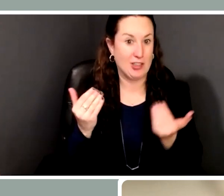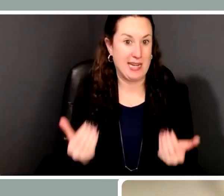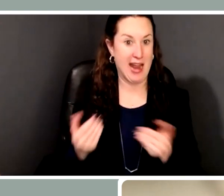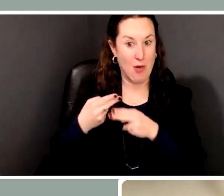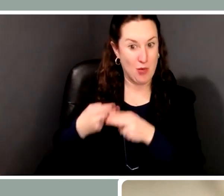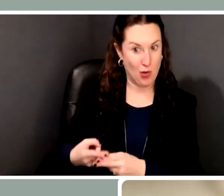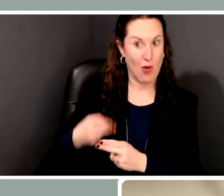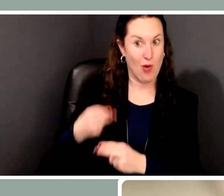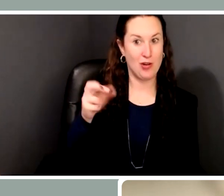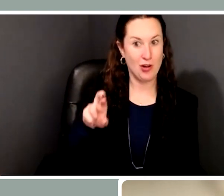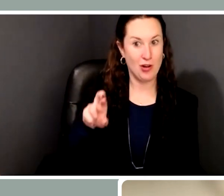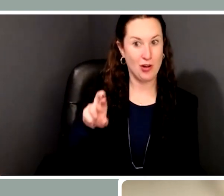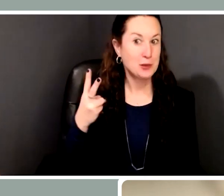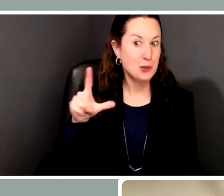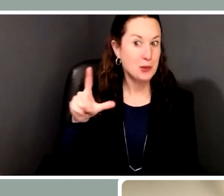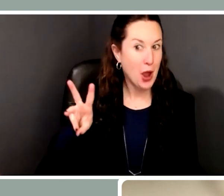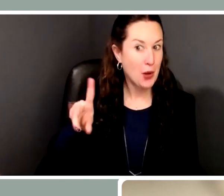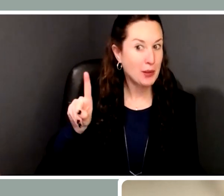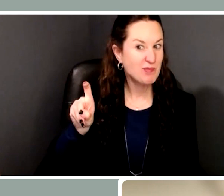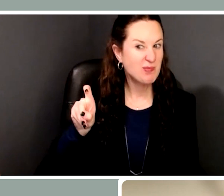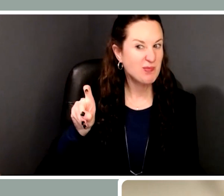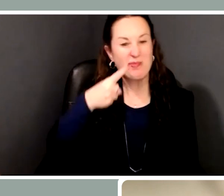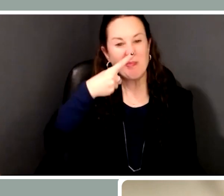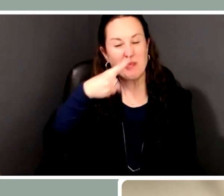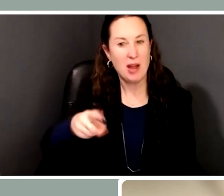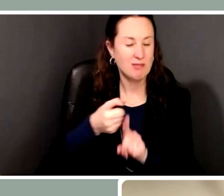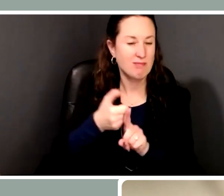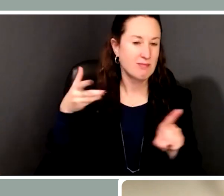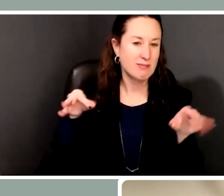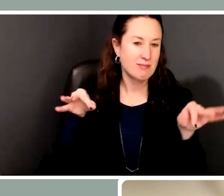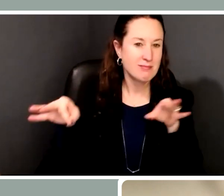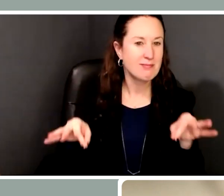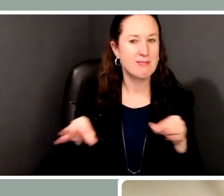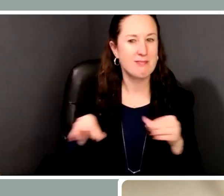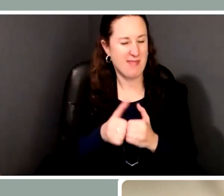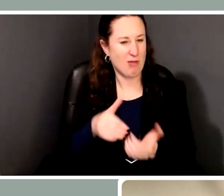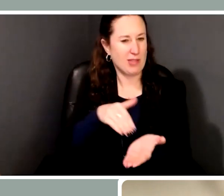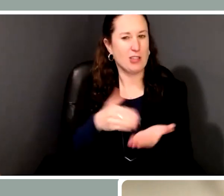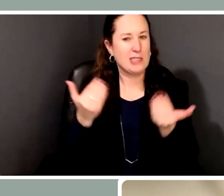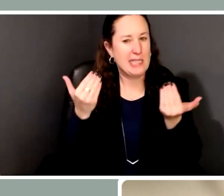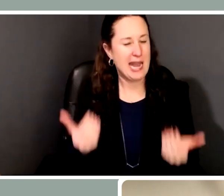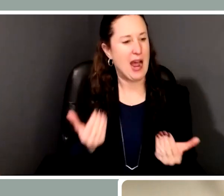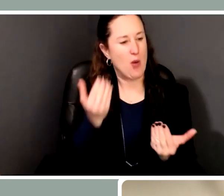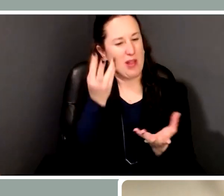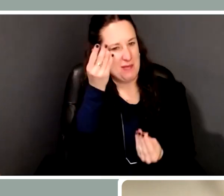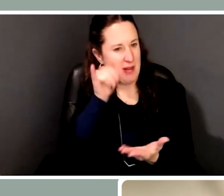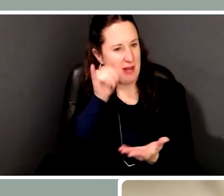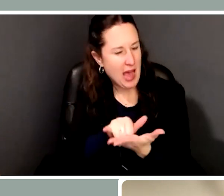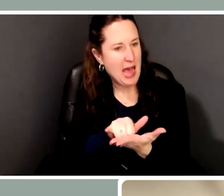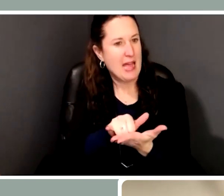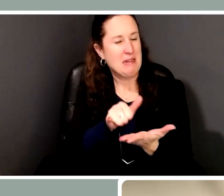low? Could you talk a little bit about sort of how doctors are thinking about this and how